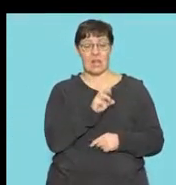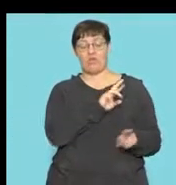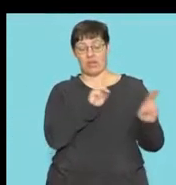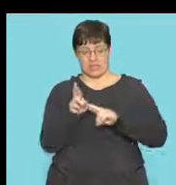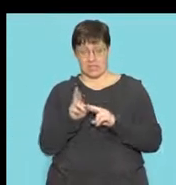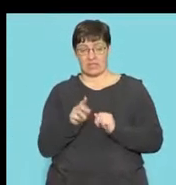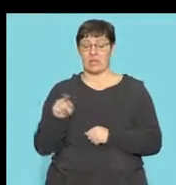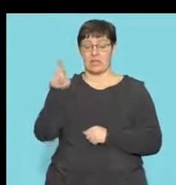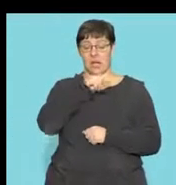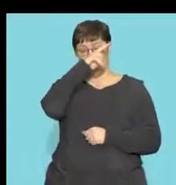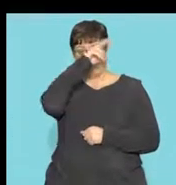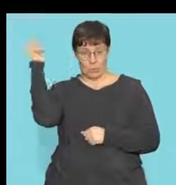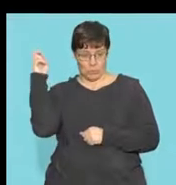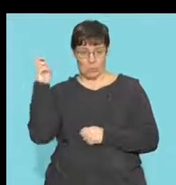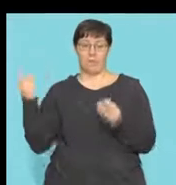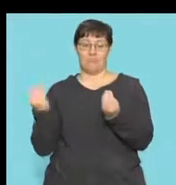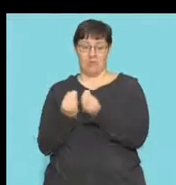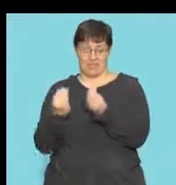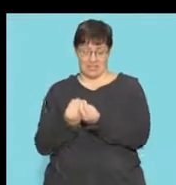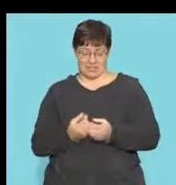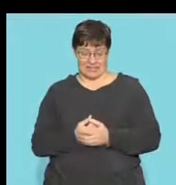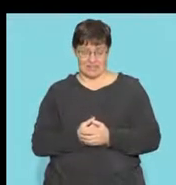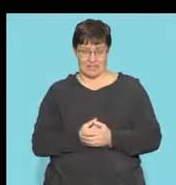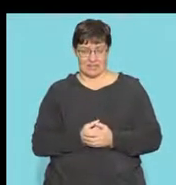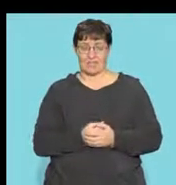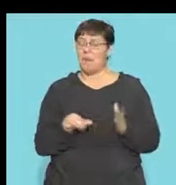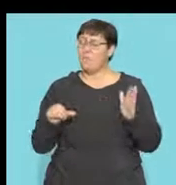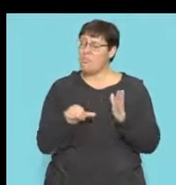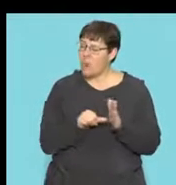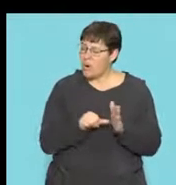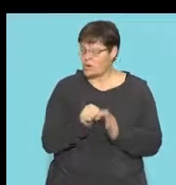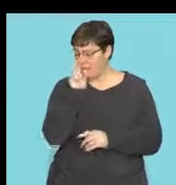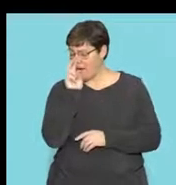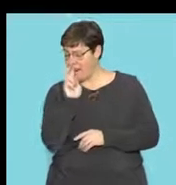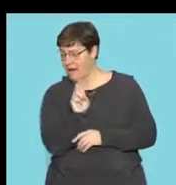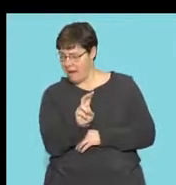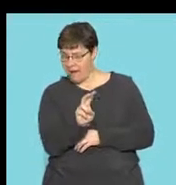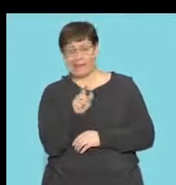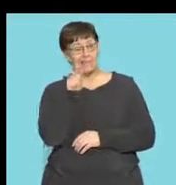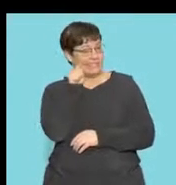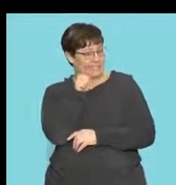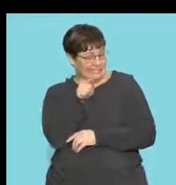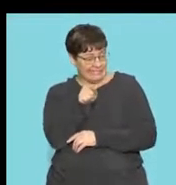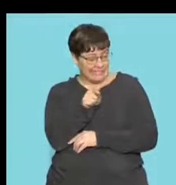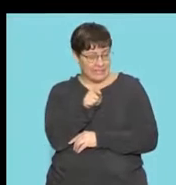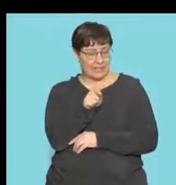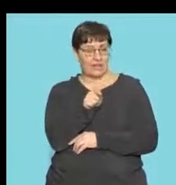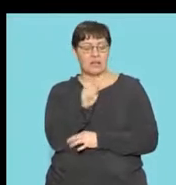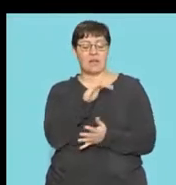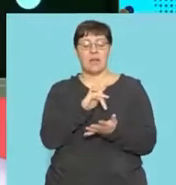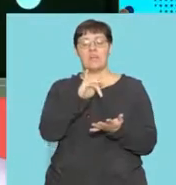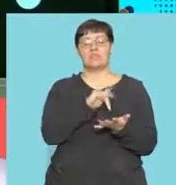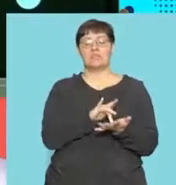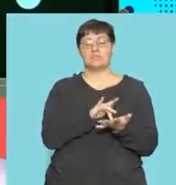red are the reactants, and what's circled in blue is the product. It's very important to notice in this particular